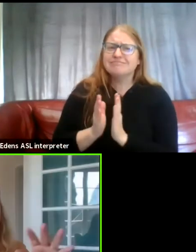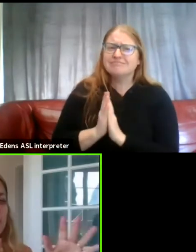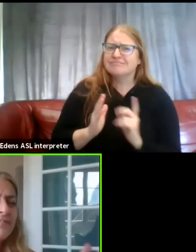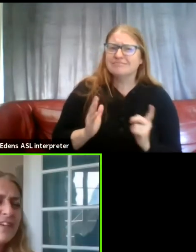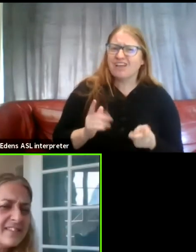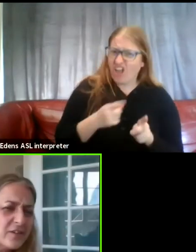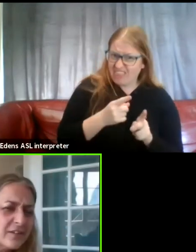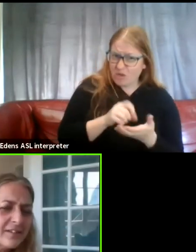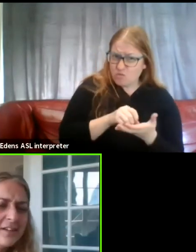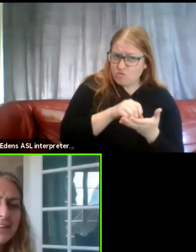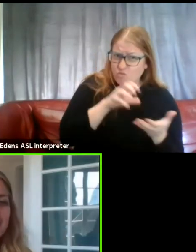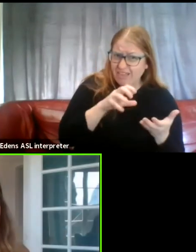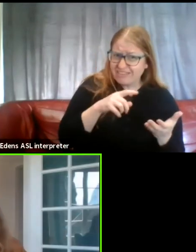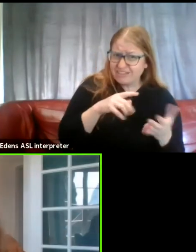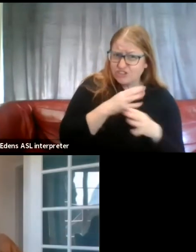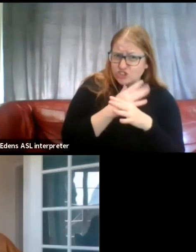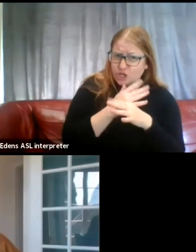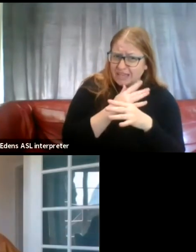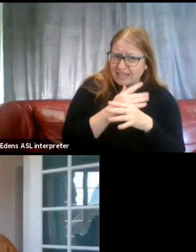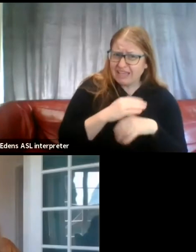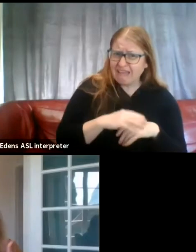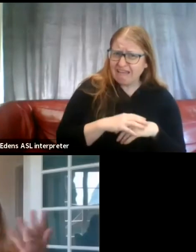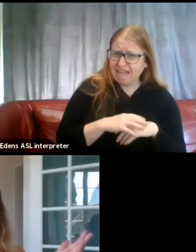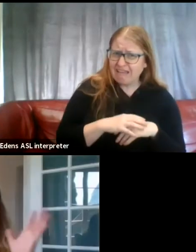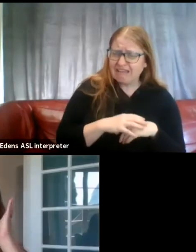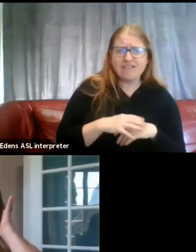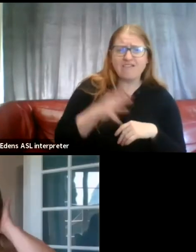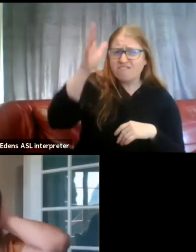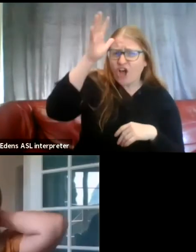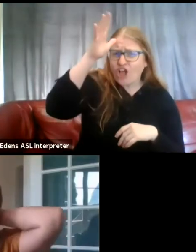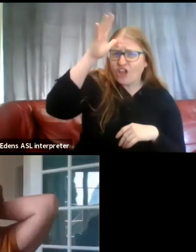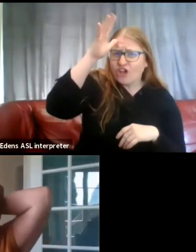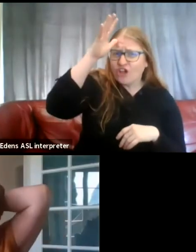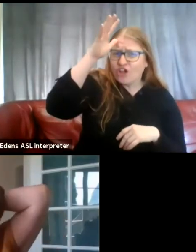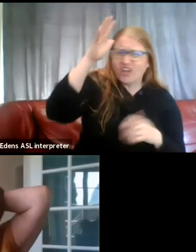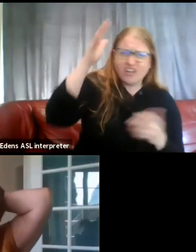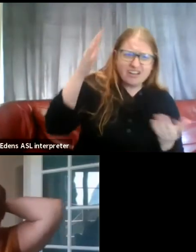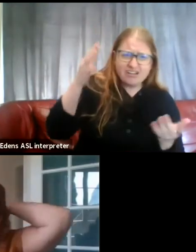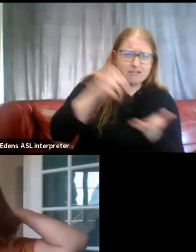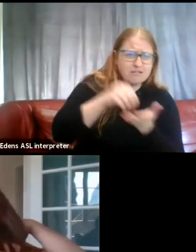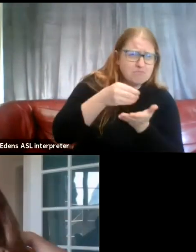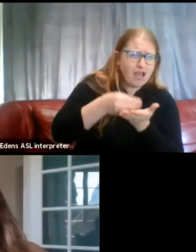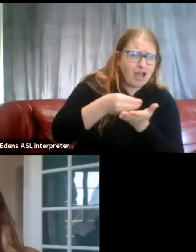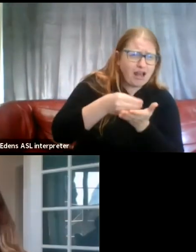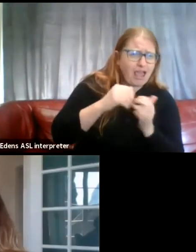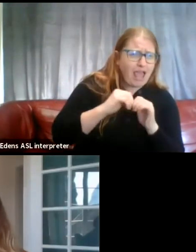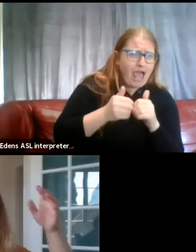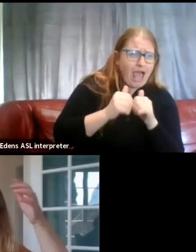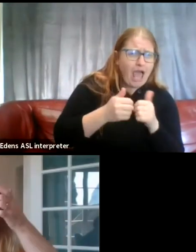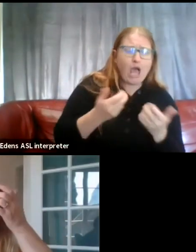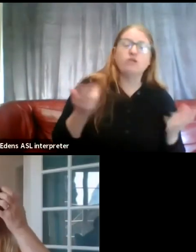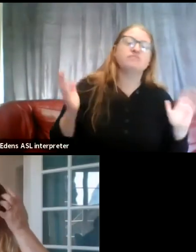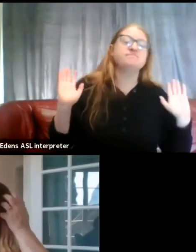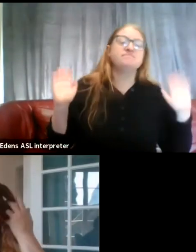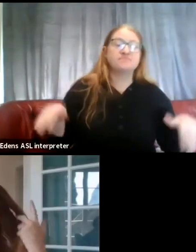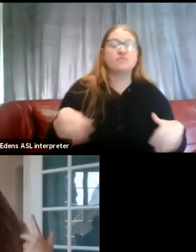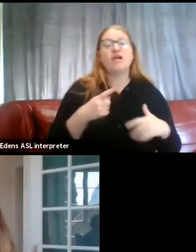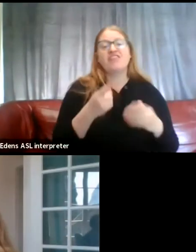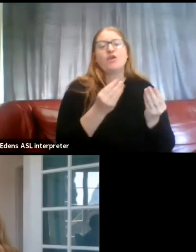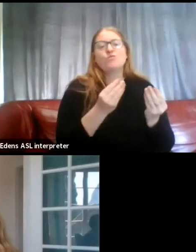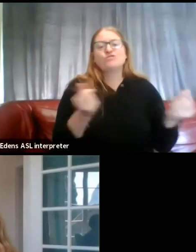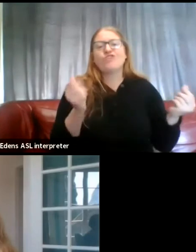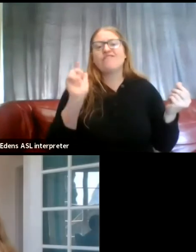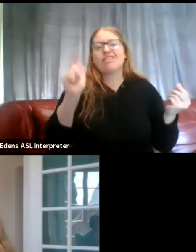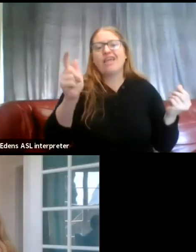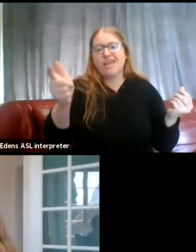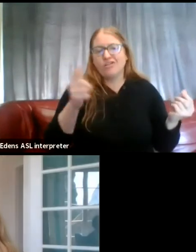are they wealthy German people? Is like the father is a, like, how do they have this money? He works as a, anyway, they resolved some of that later on, but